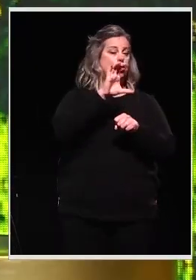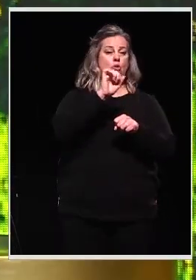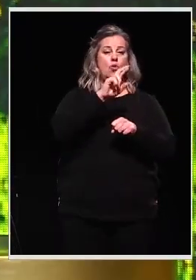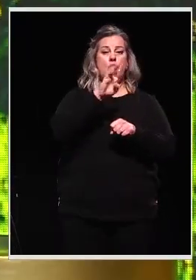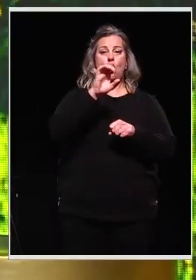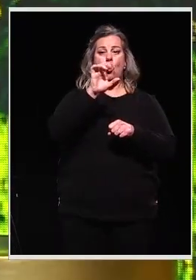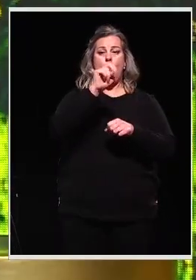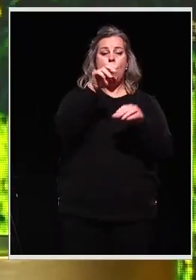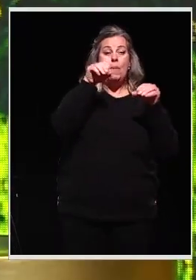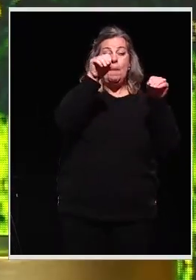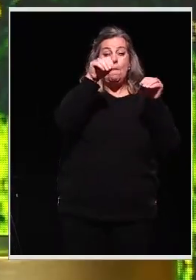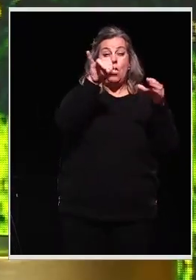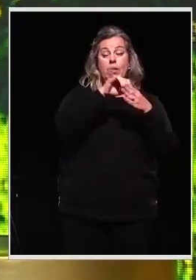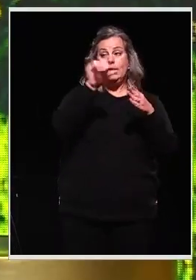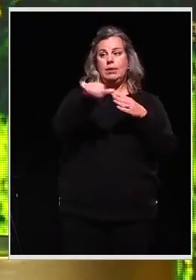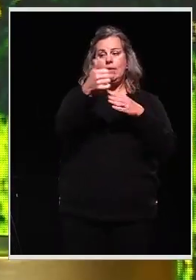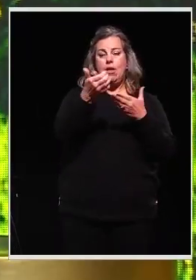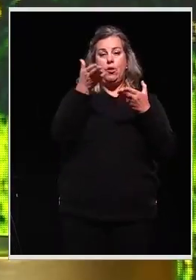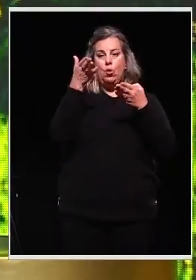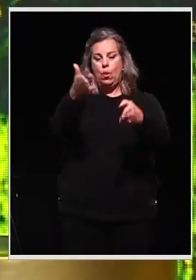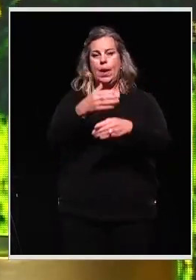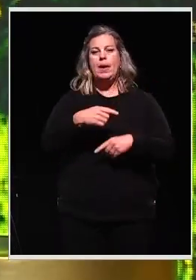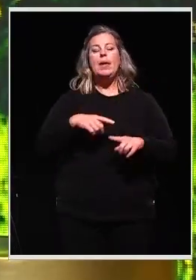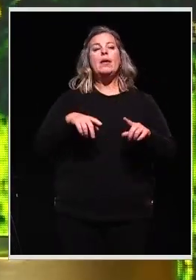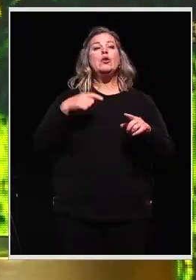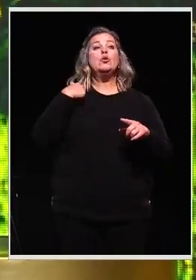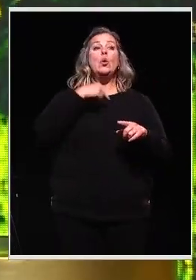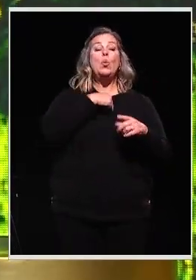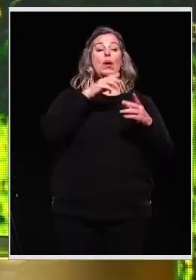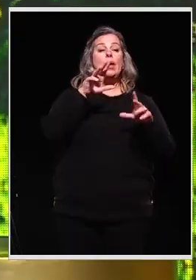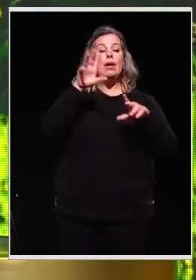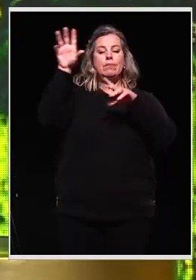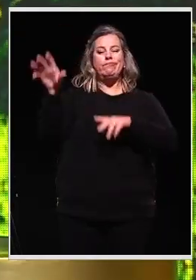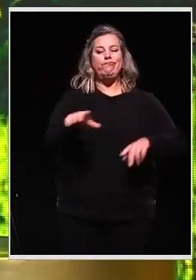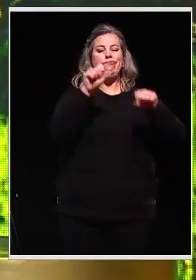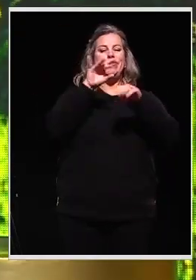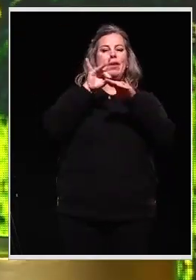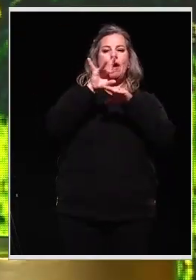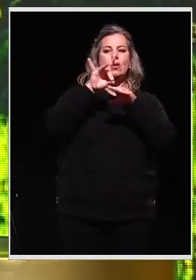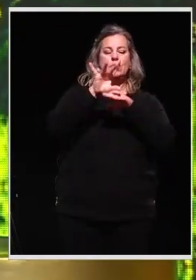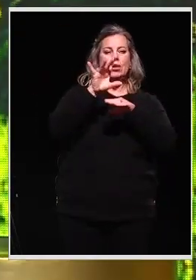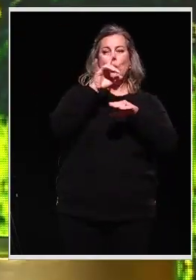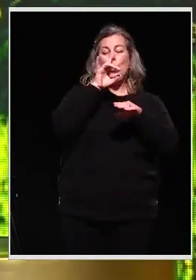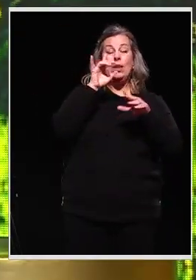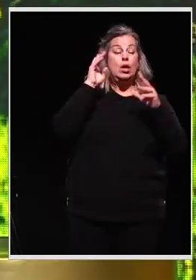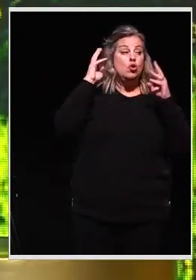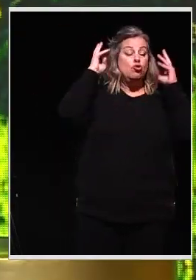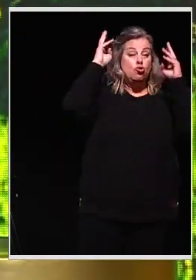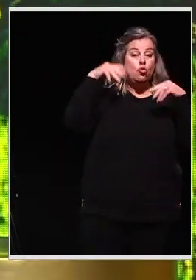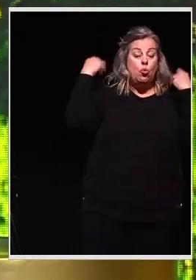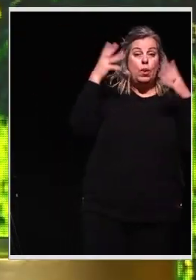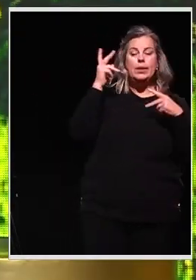farmer. But what we hear from farmers, we did a series of consultations last year, is it's kind of crazy out there. Everyone's coming up to you with, I've got